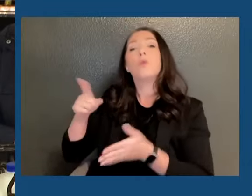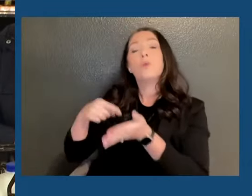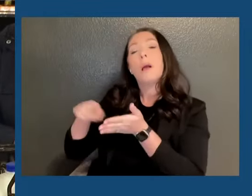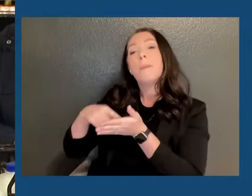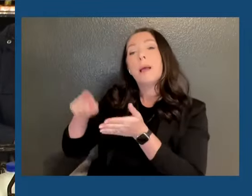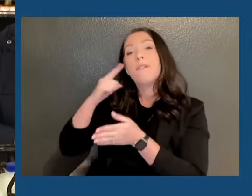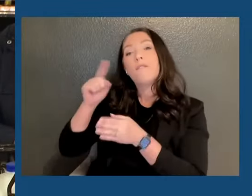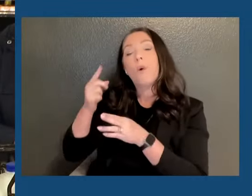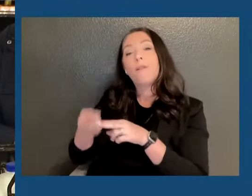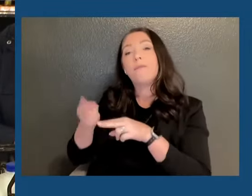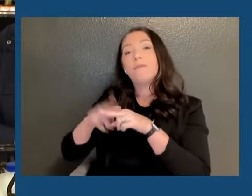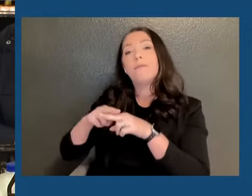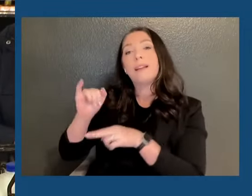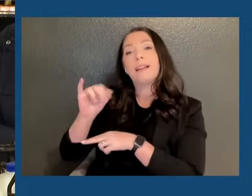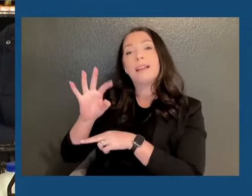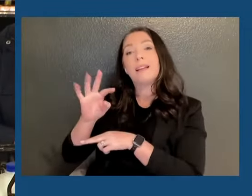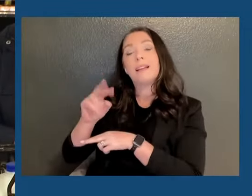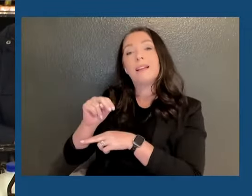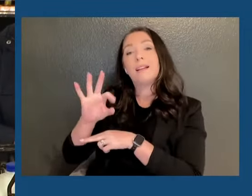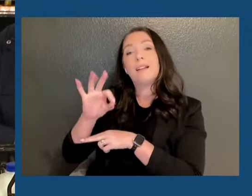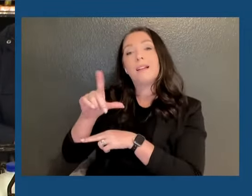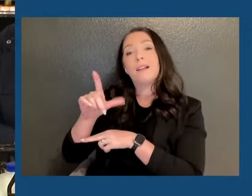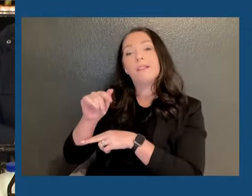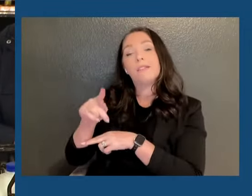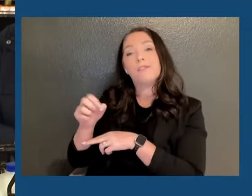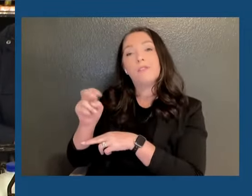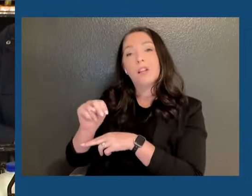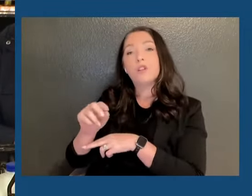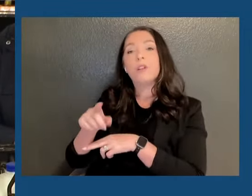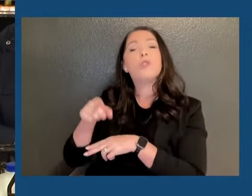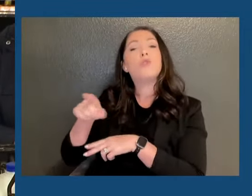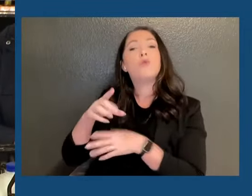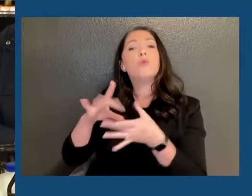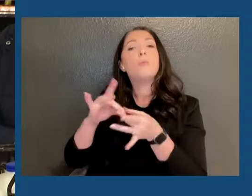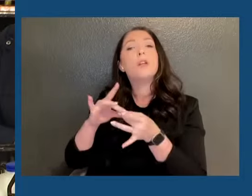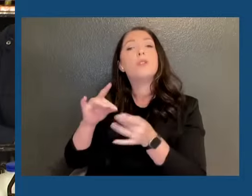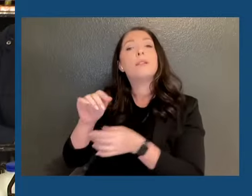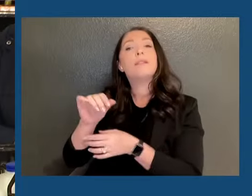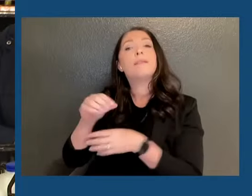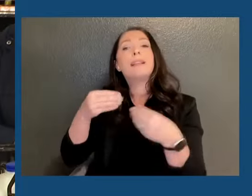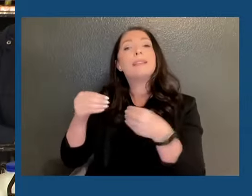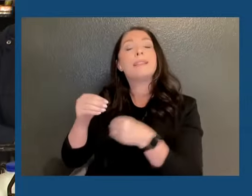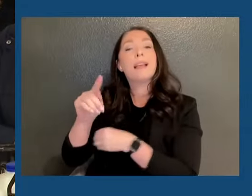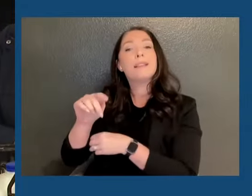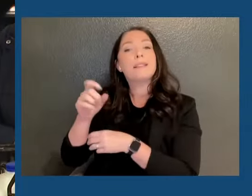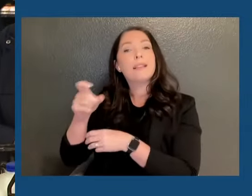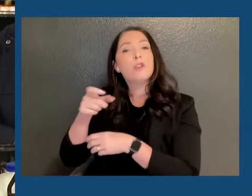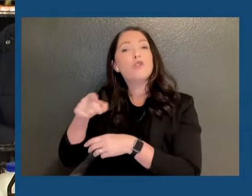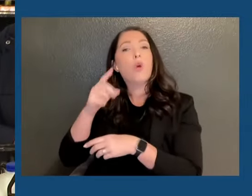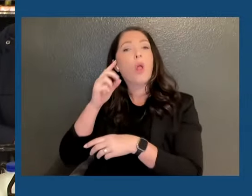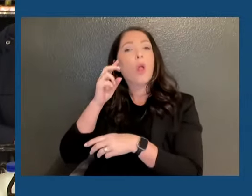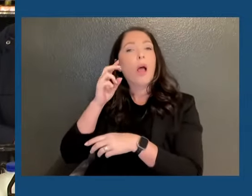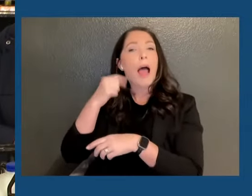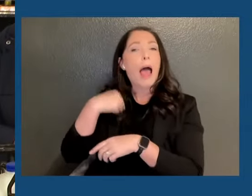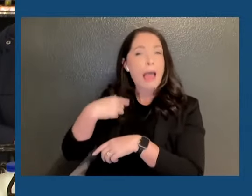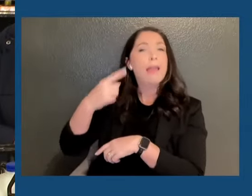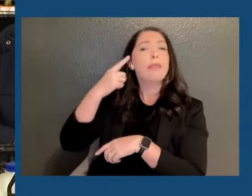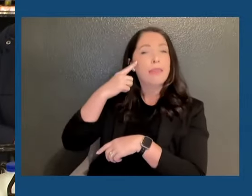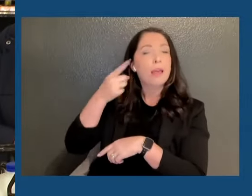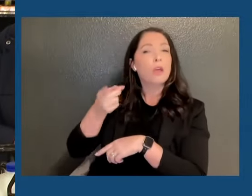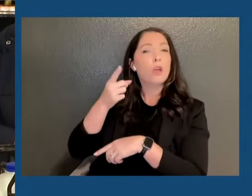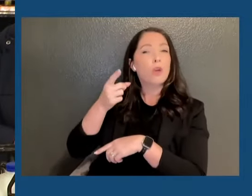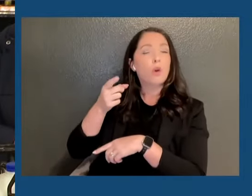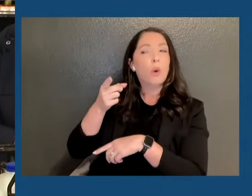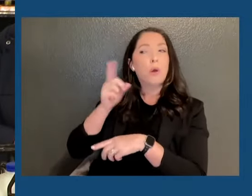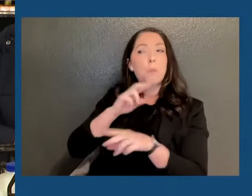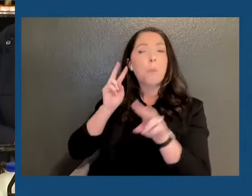mentioned a sales tax surplus. My understanding is that you're looking at that over the course of several years going back. But hasn't that